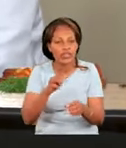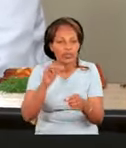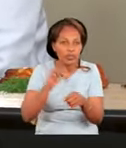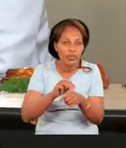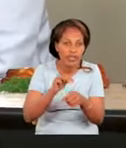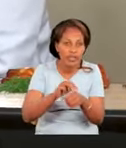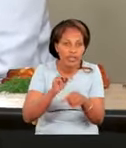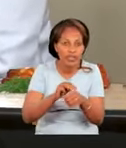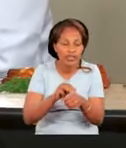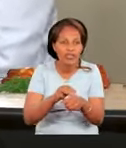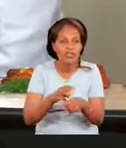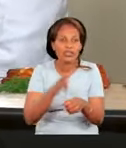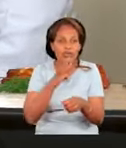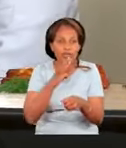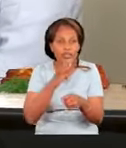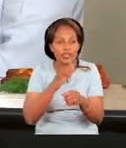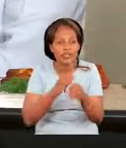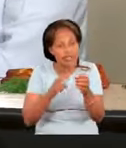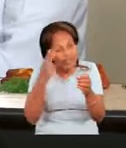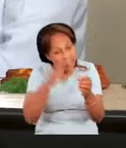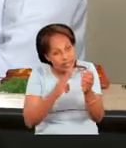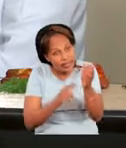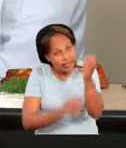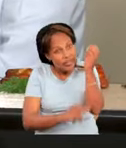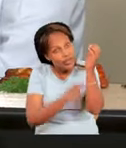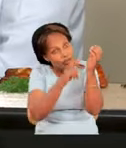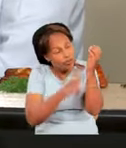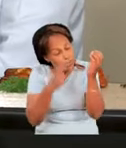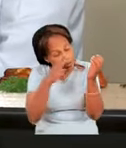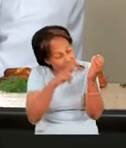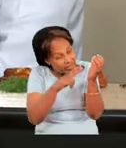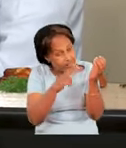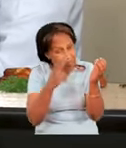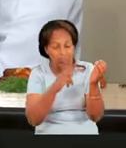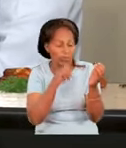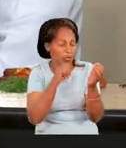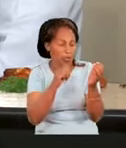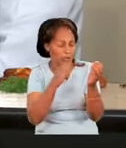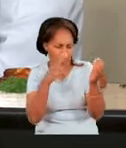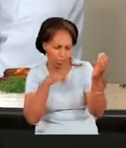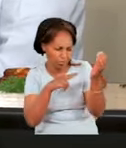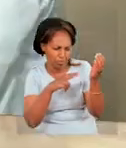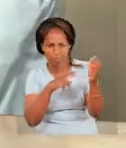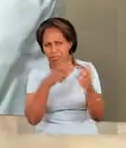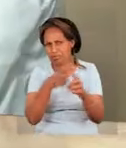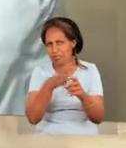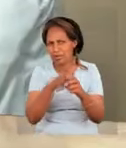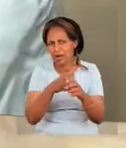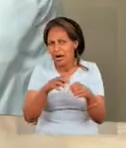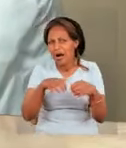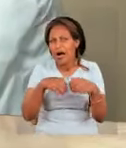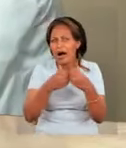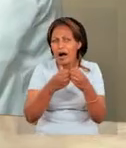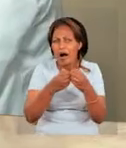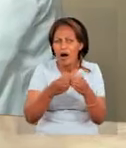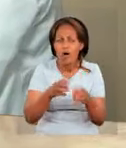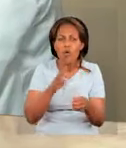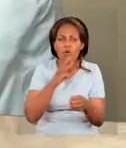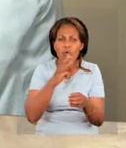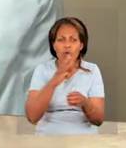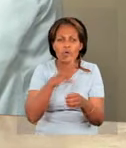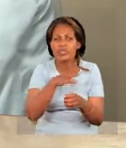water being transported here? No, I have not seen that either. I'm wondering how water and minerals can go